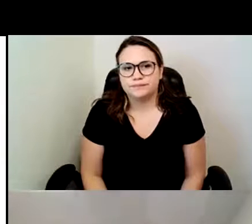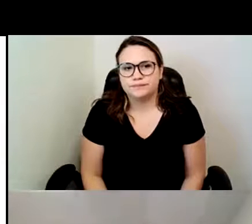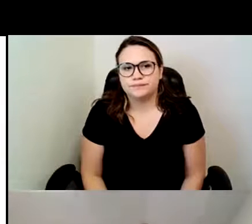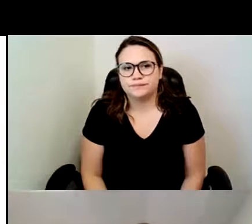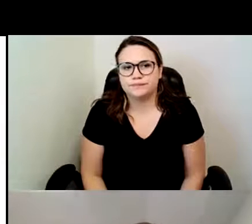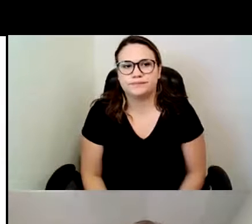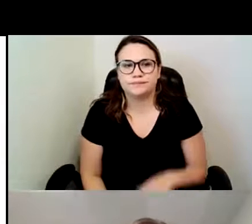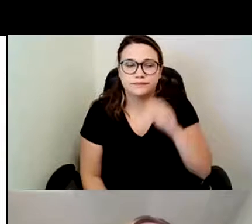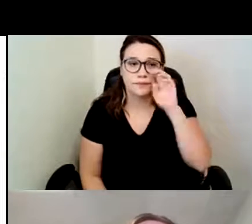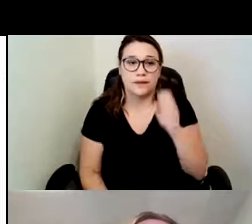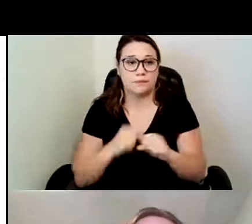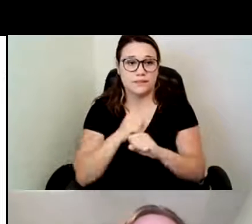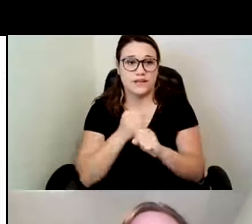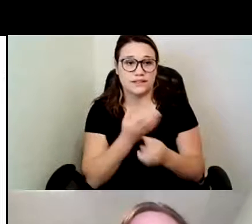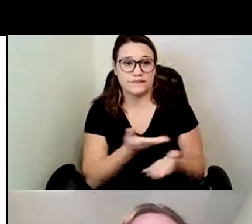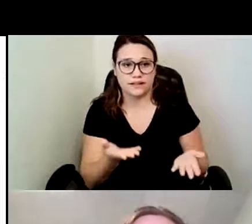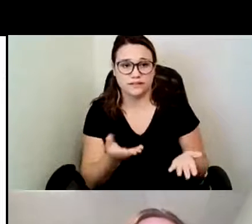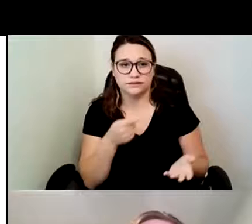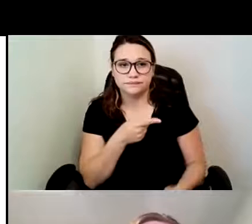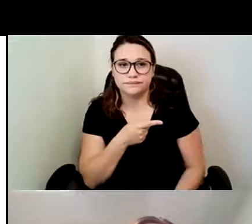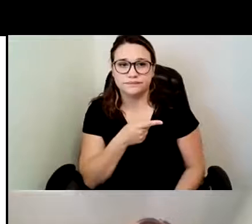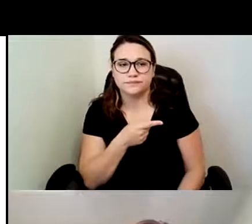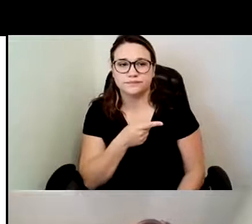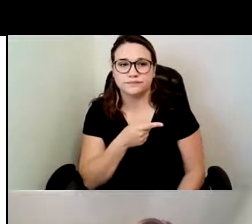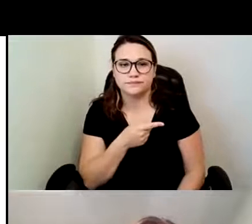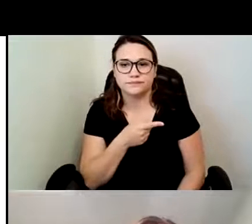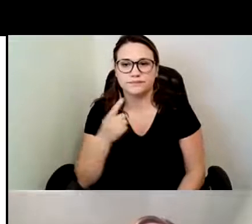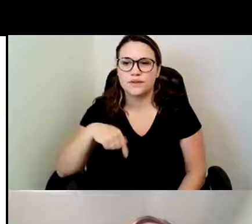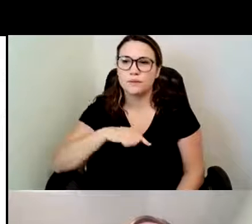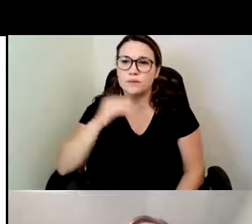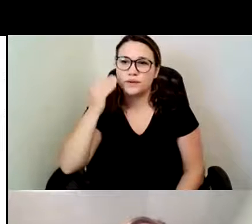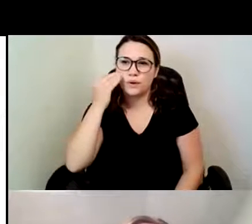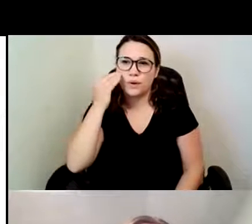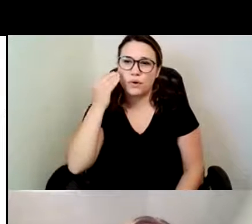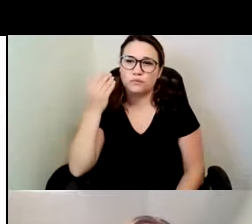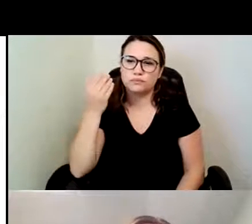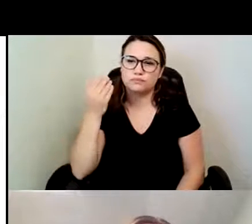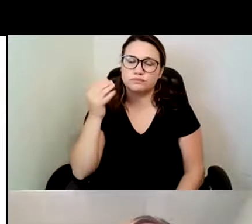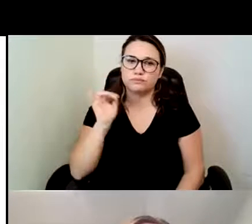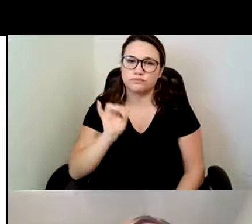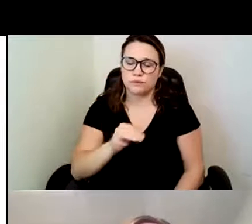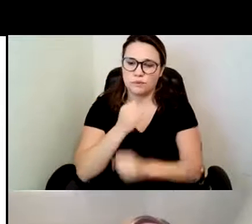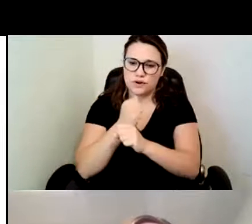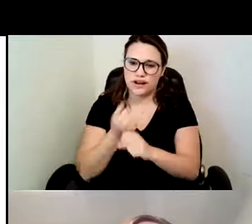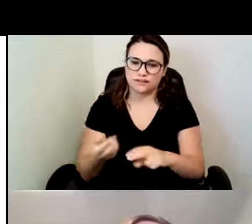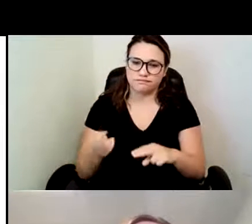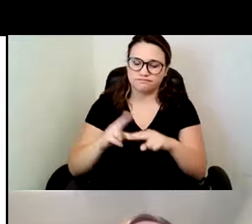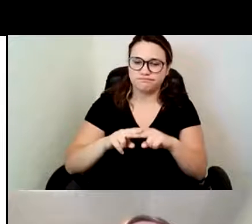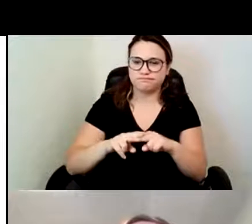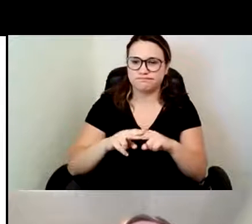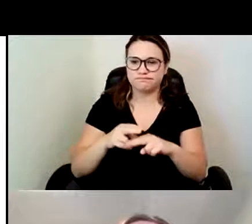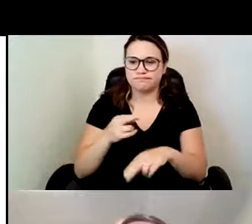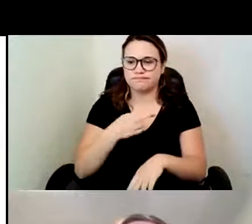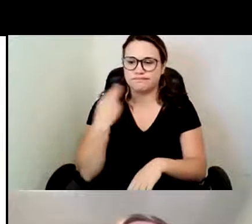Protective factors. So we know that protective factors can reduce the risk of substance misuse or make it